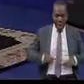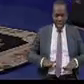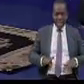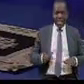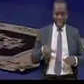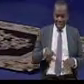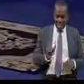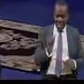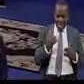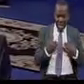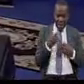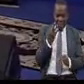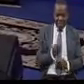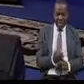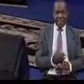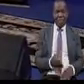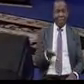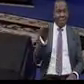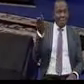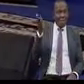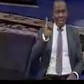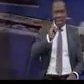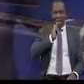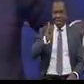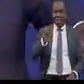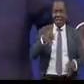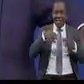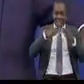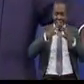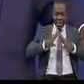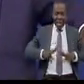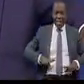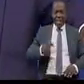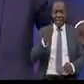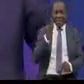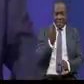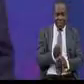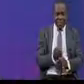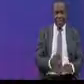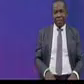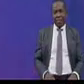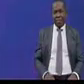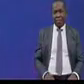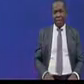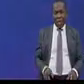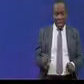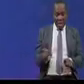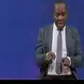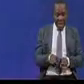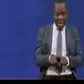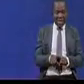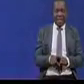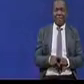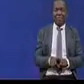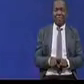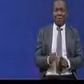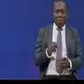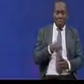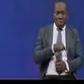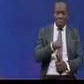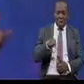are around the walls of Jericho, you can have shouting faith. When you are in the lion's